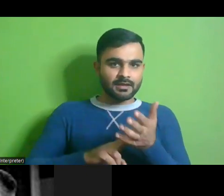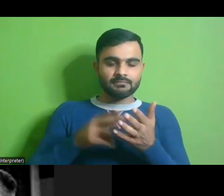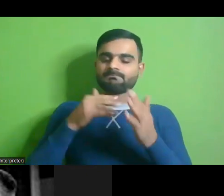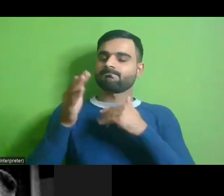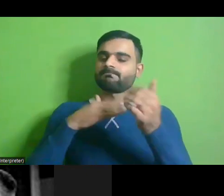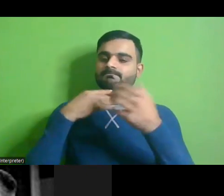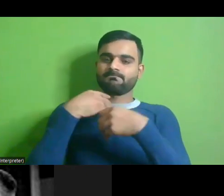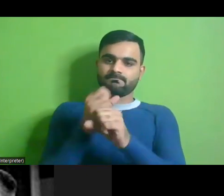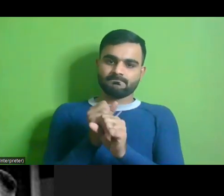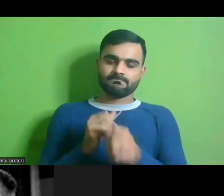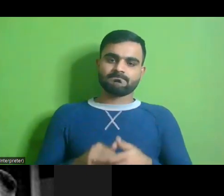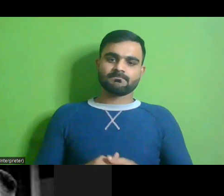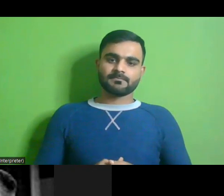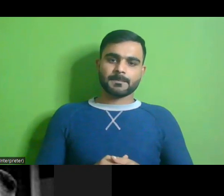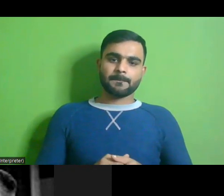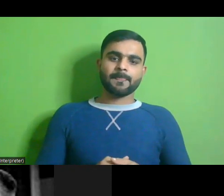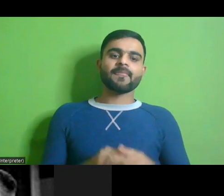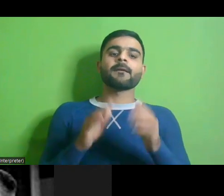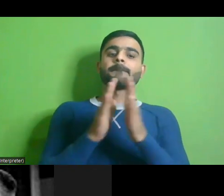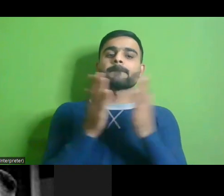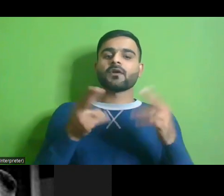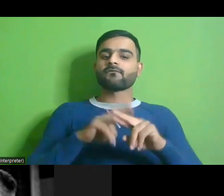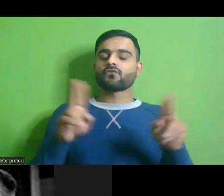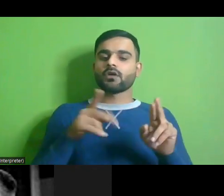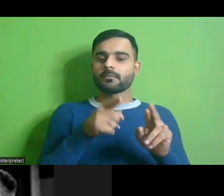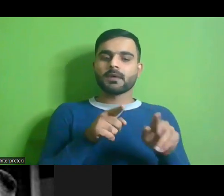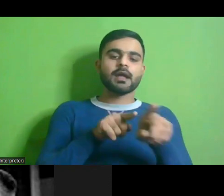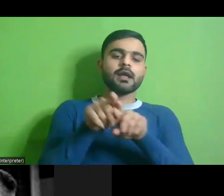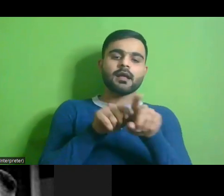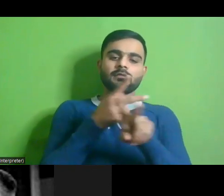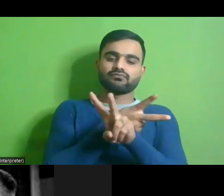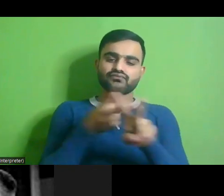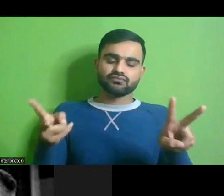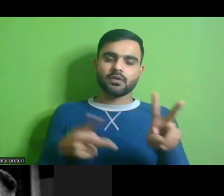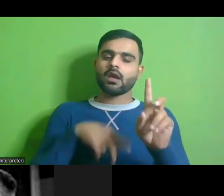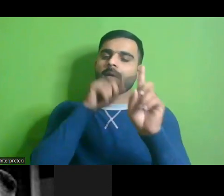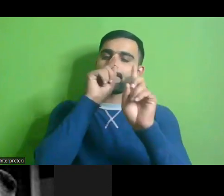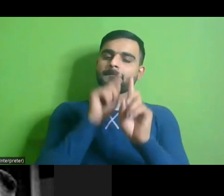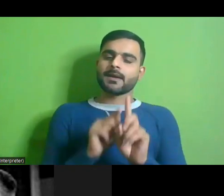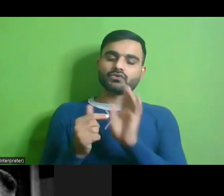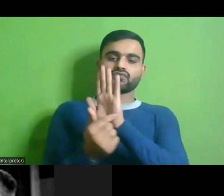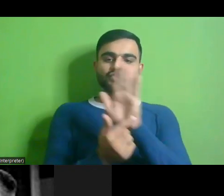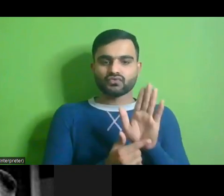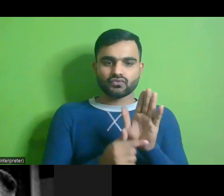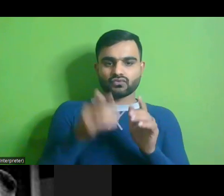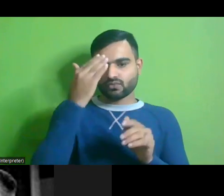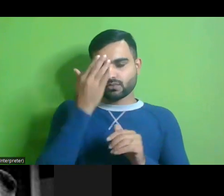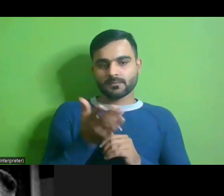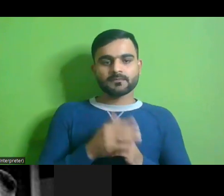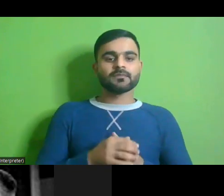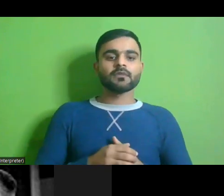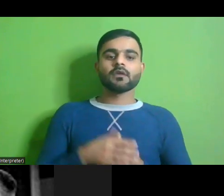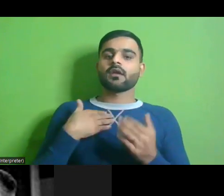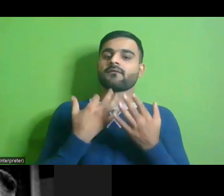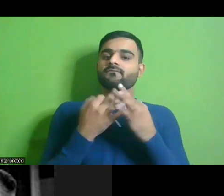structured. And then the book is full of endless examples. And their point is that we are free